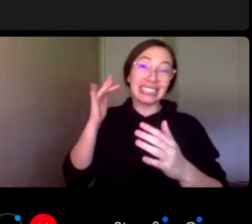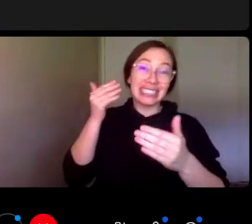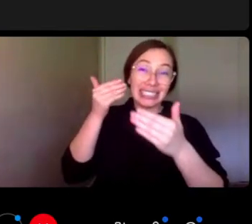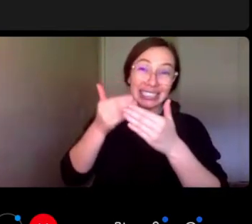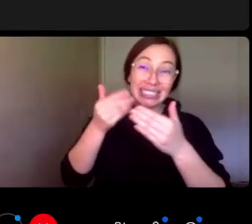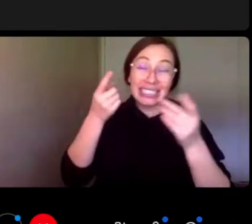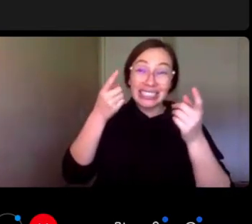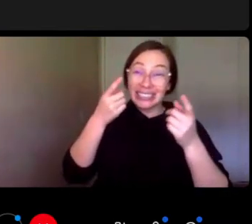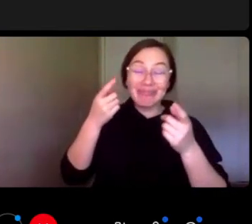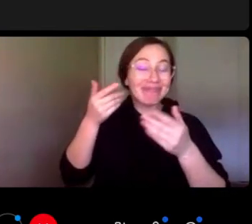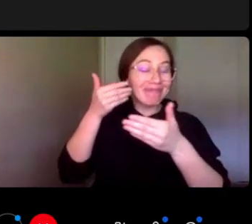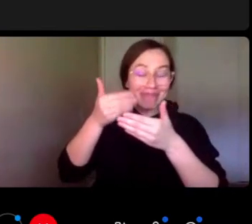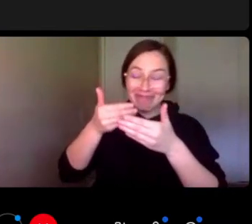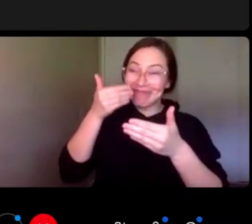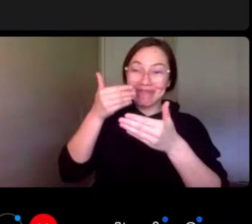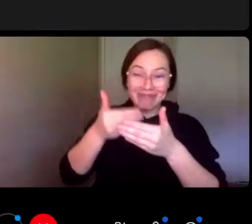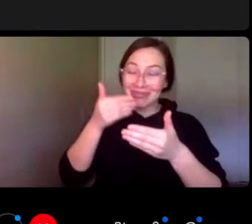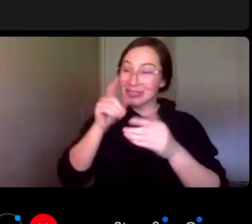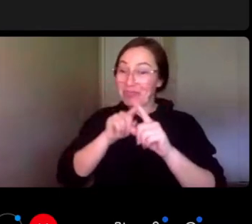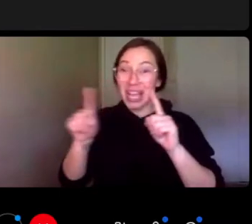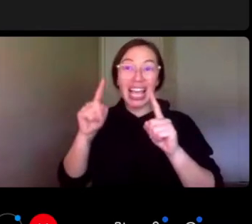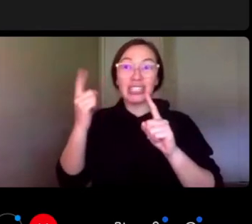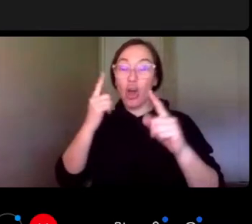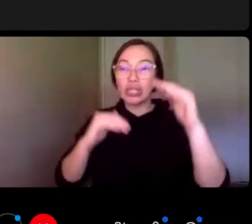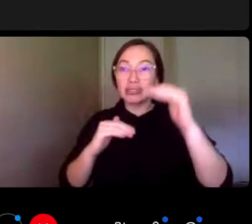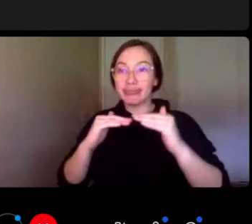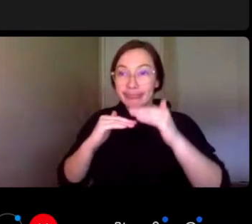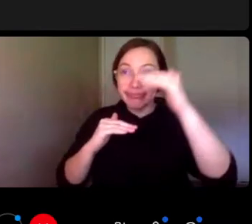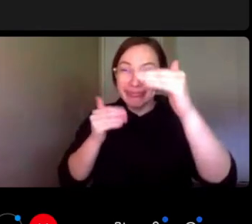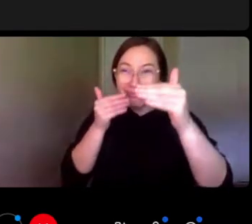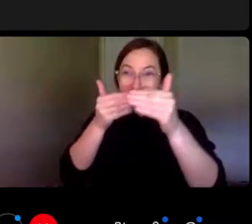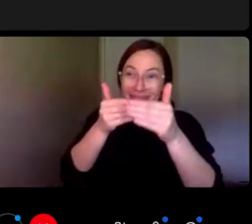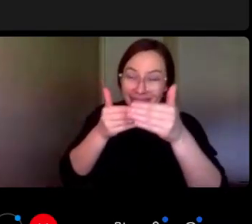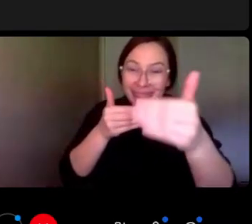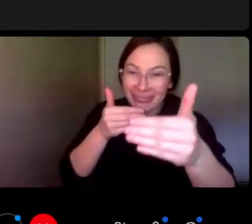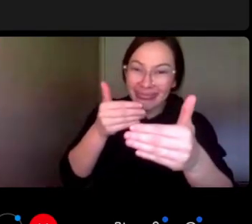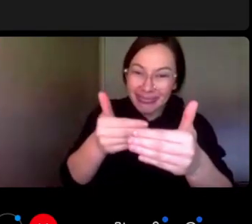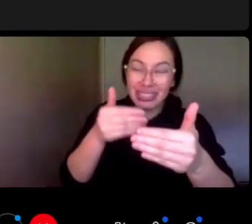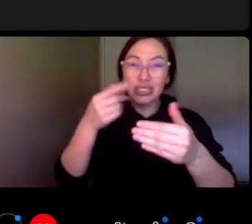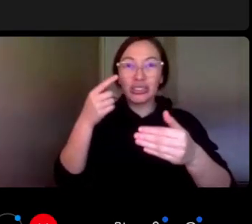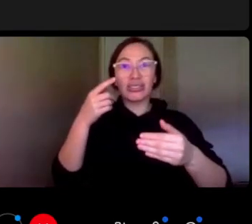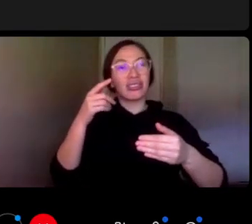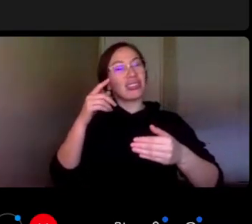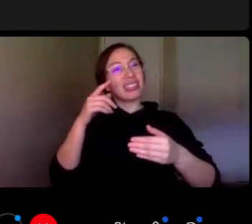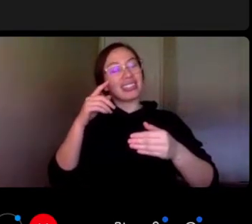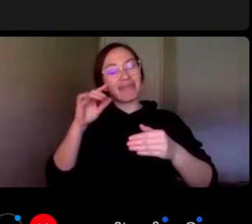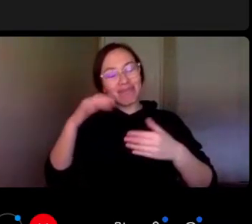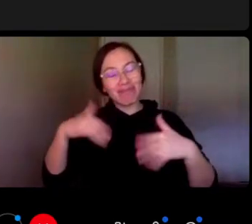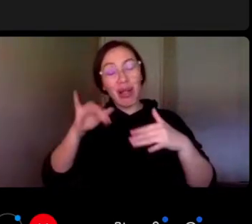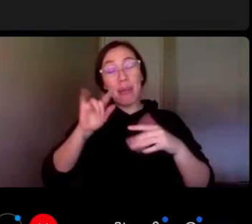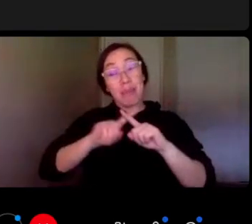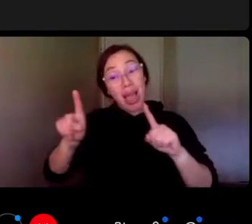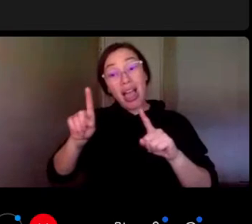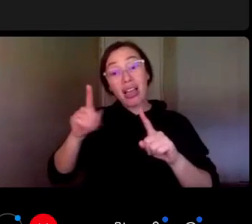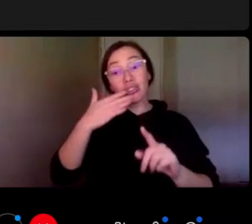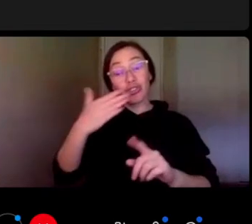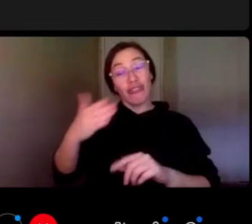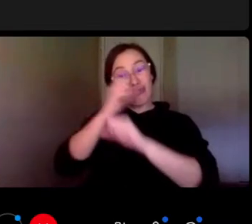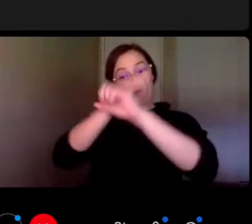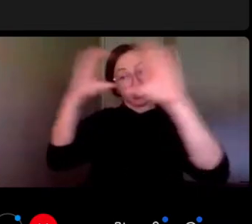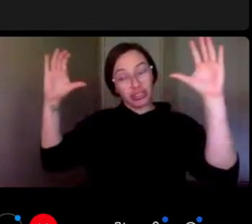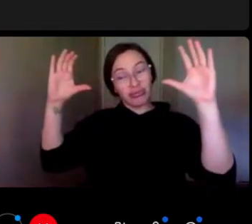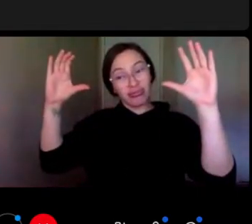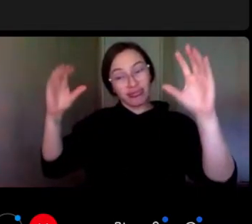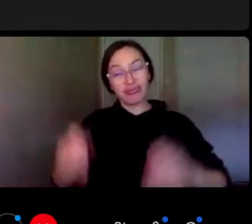hard, but it's a moving target. And that's kind of how you want your vision to be. The only thing I'll add to this is